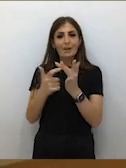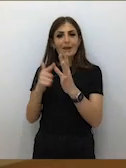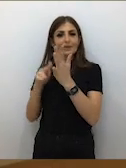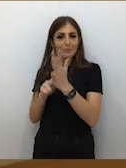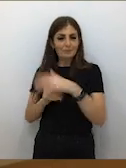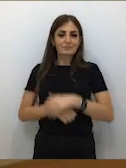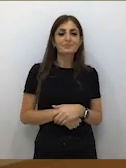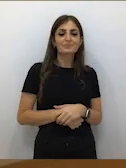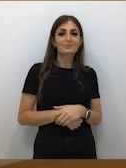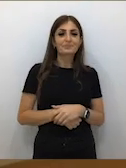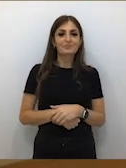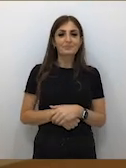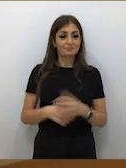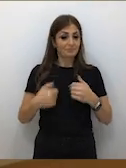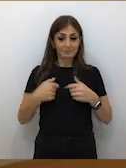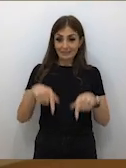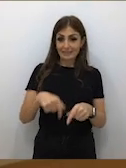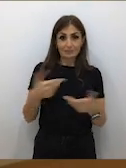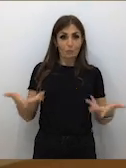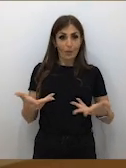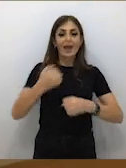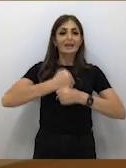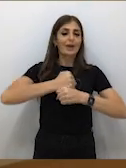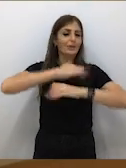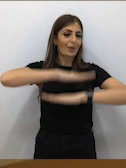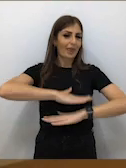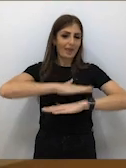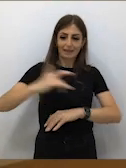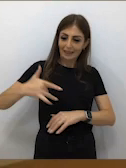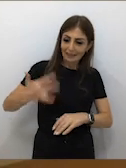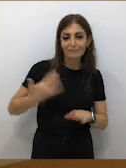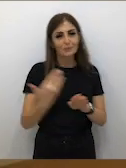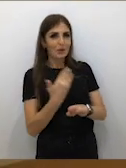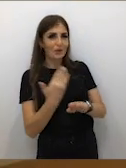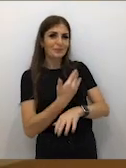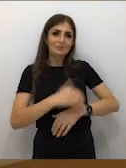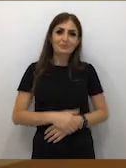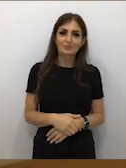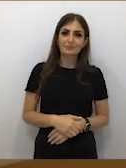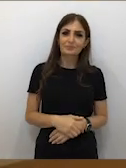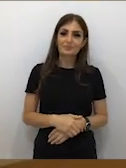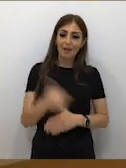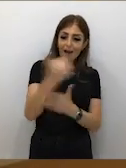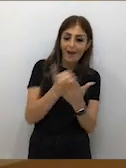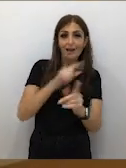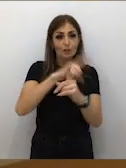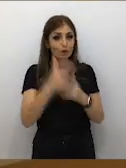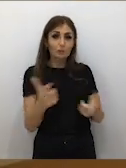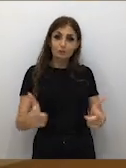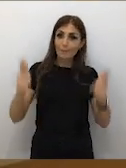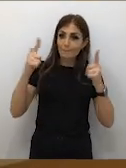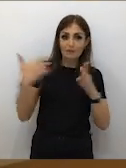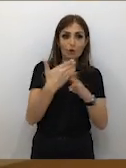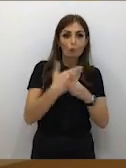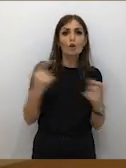Hi, my name is Mariam Ella Ursilia. I'm recording this video on Gadigal land, where I live and work. I'm an arts and